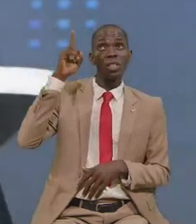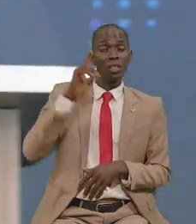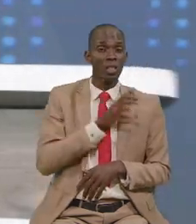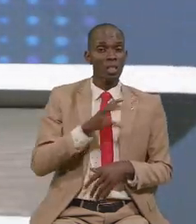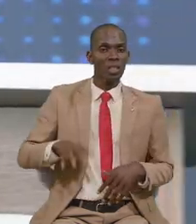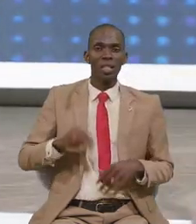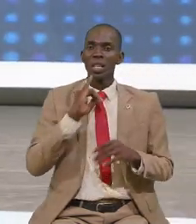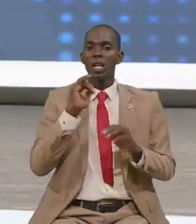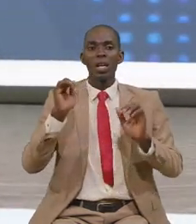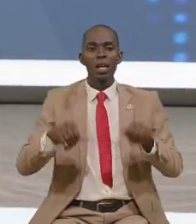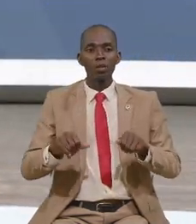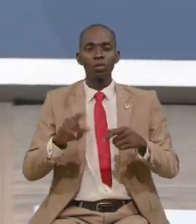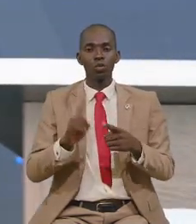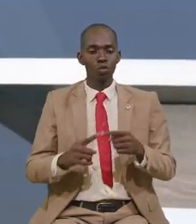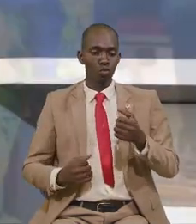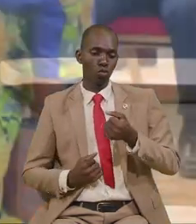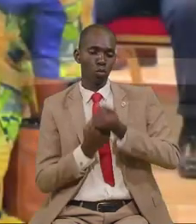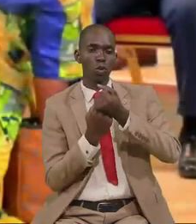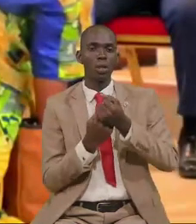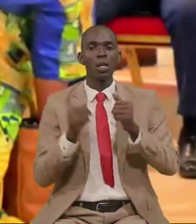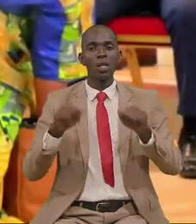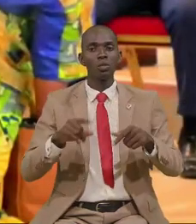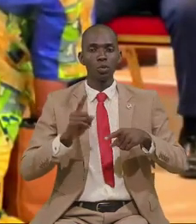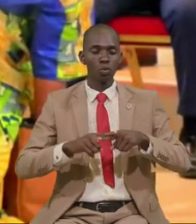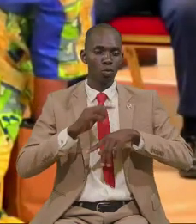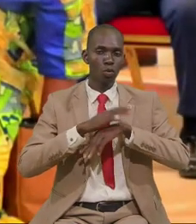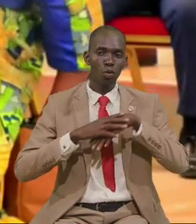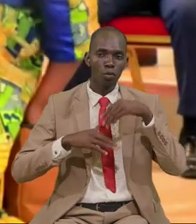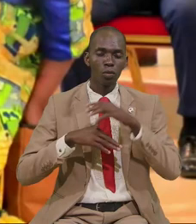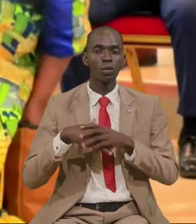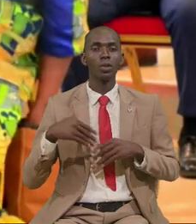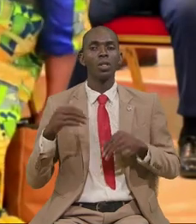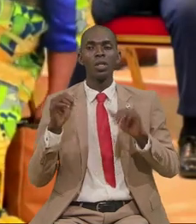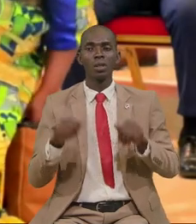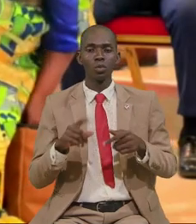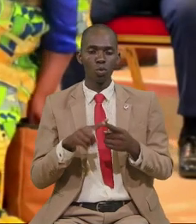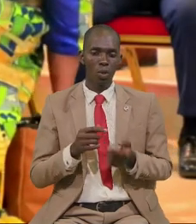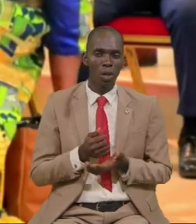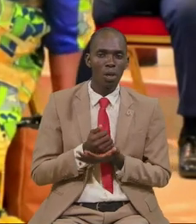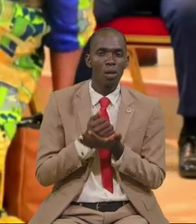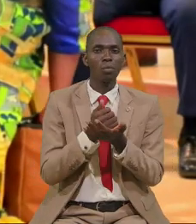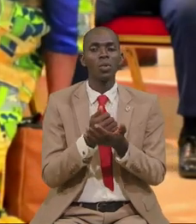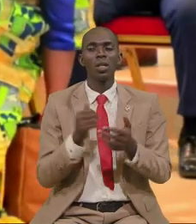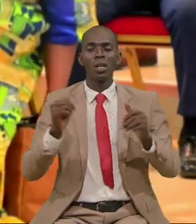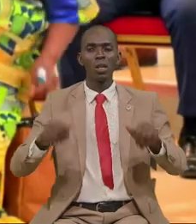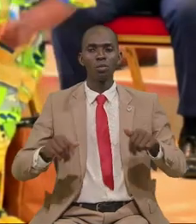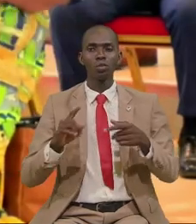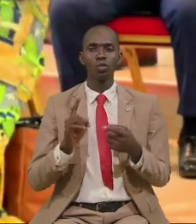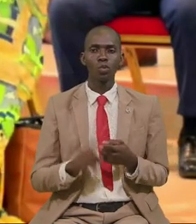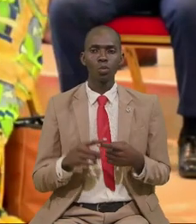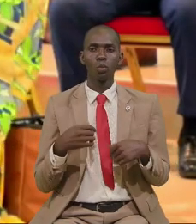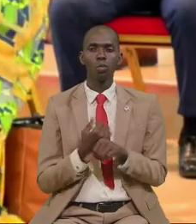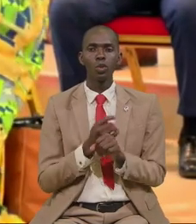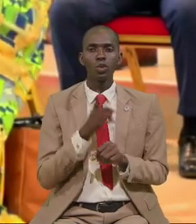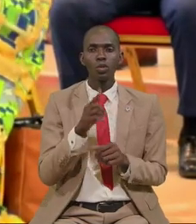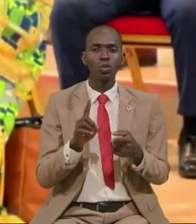support, able to succor, able to help, able to make you to